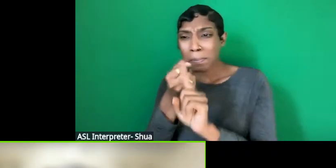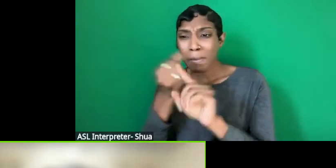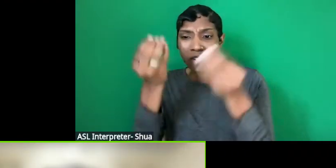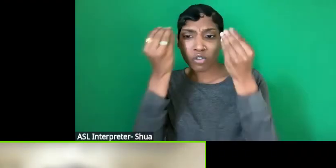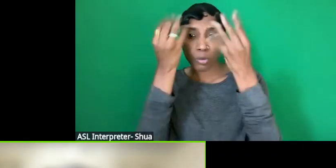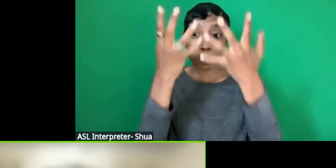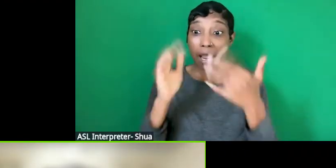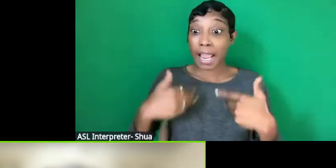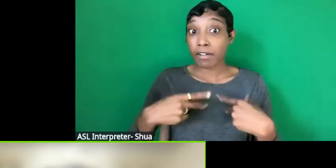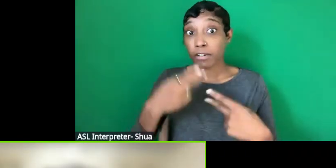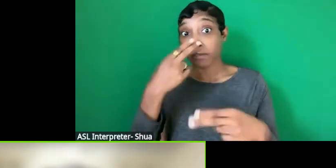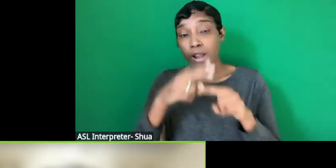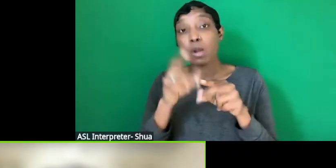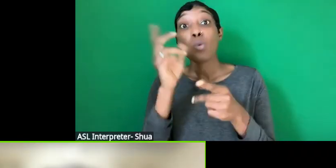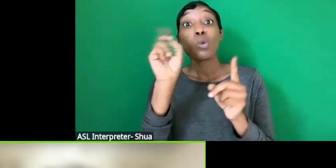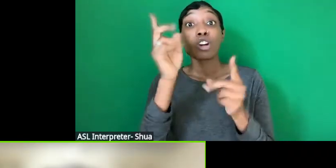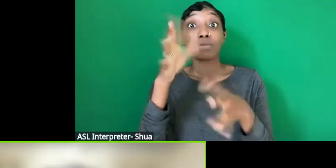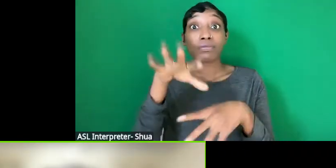at